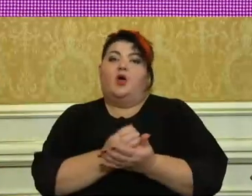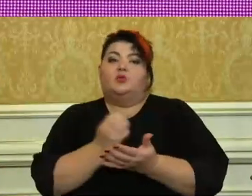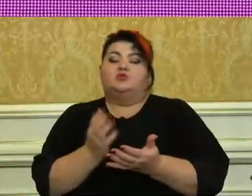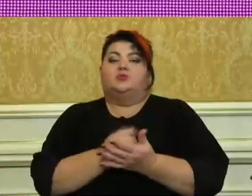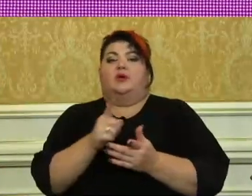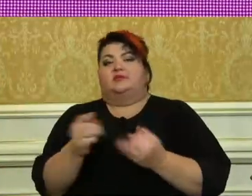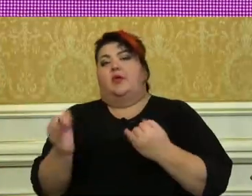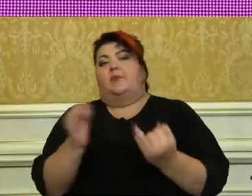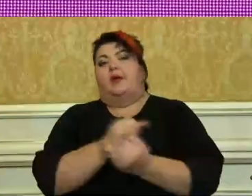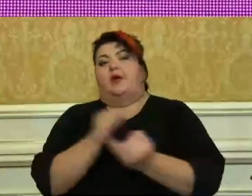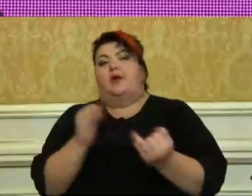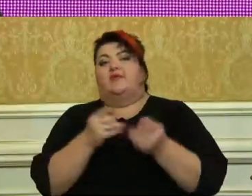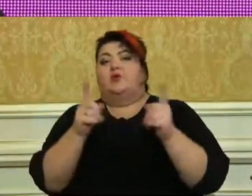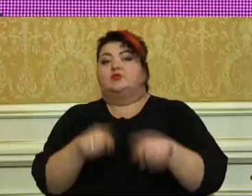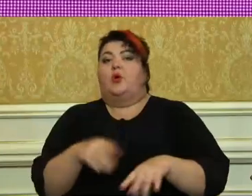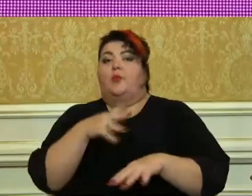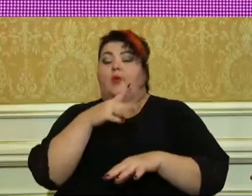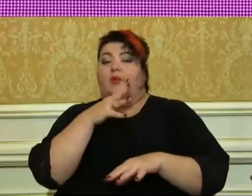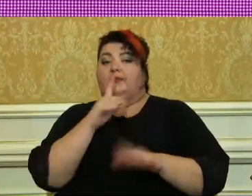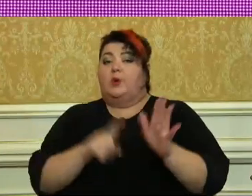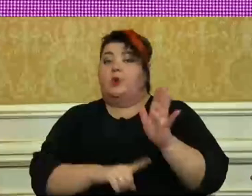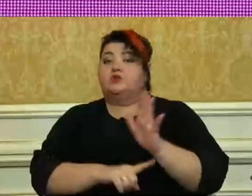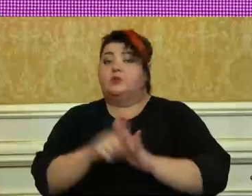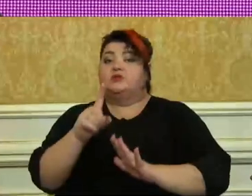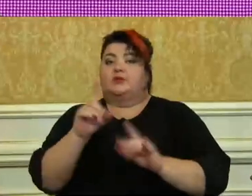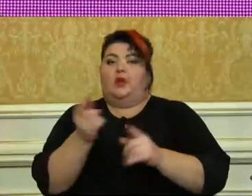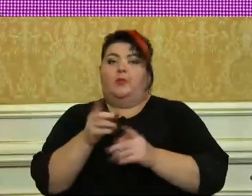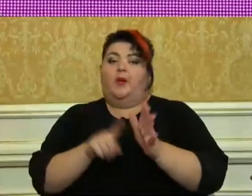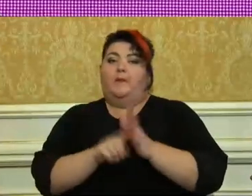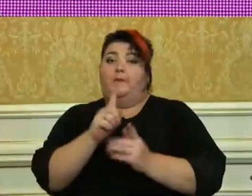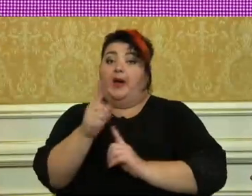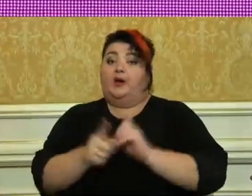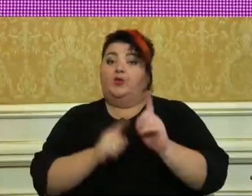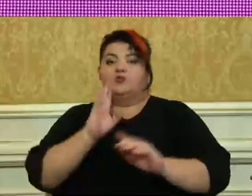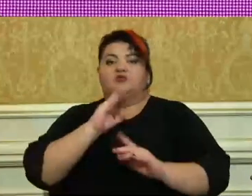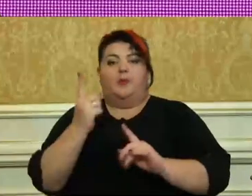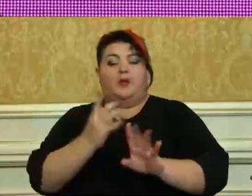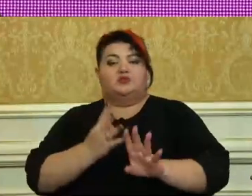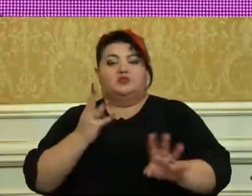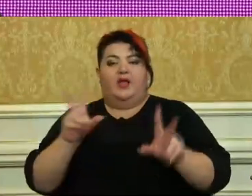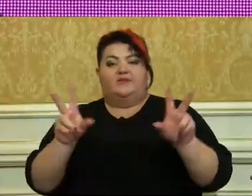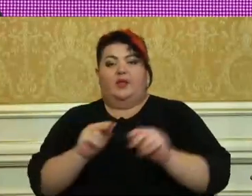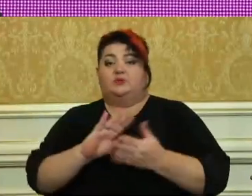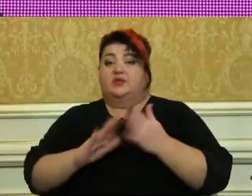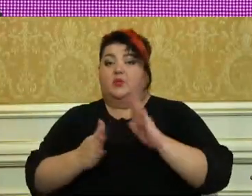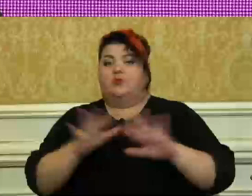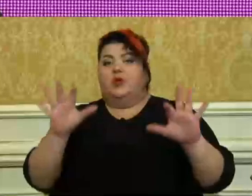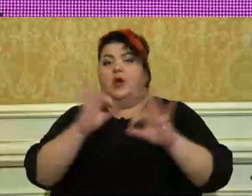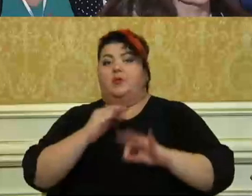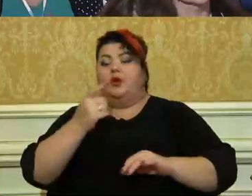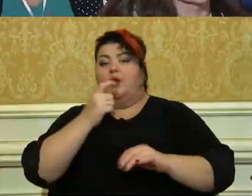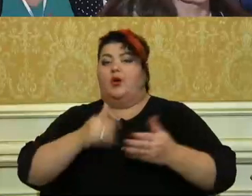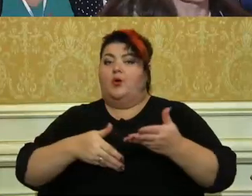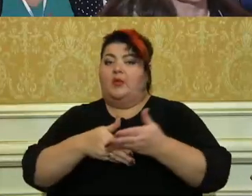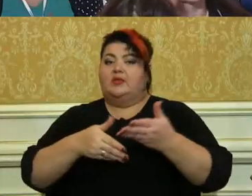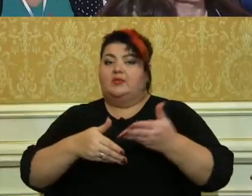the success of these negotiations is the best proof that women started this dialogue